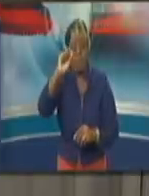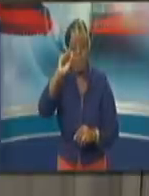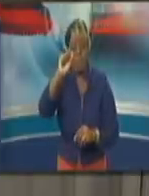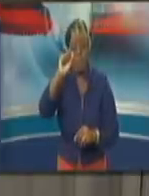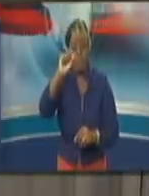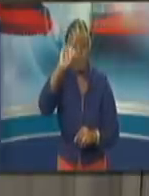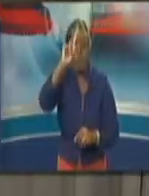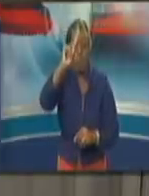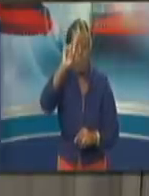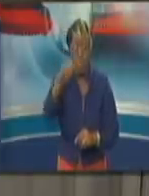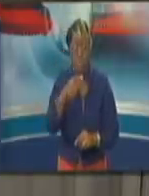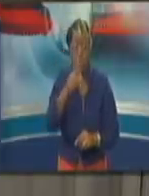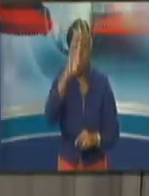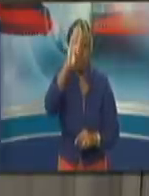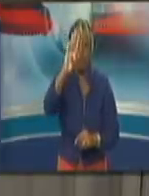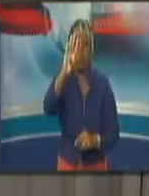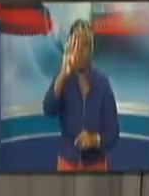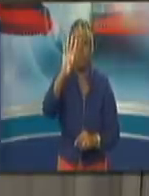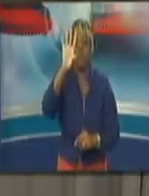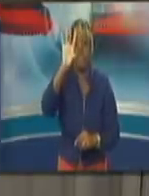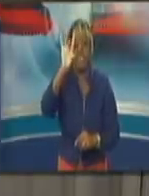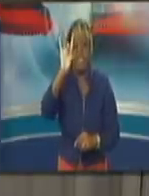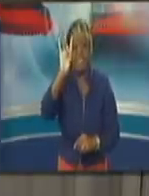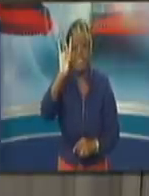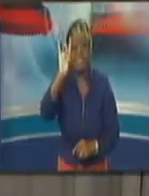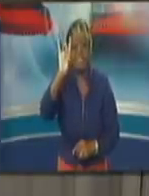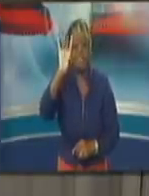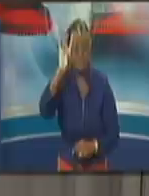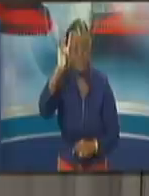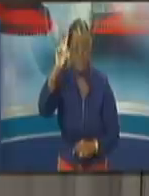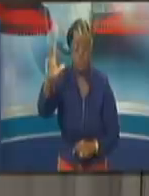1,473. Total number of patients tests,